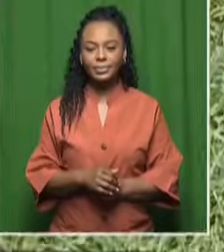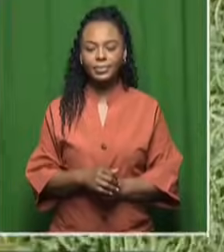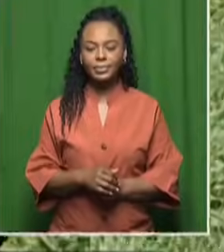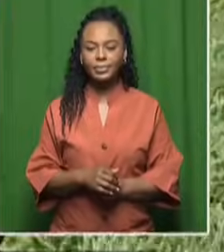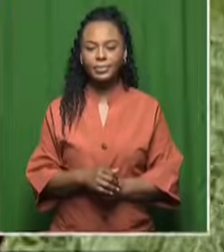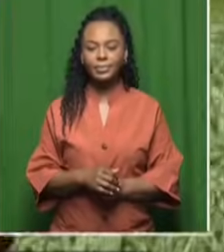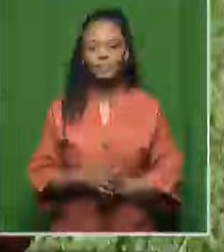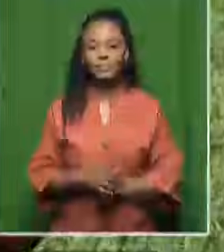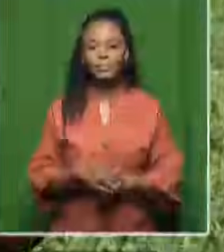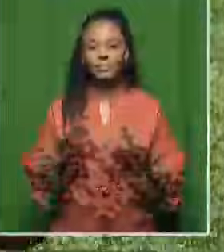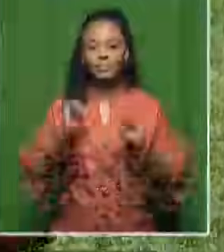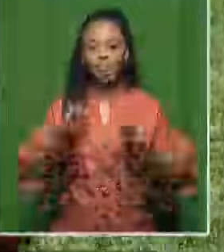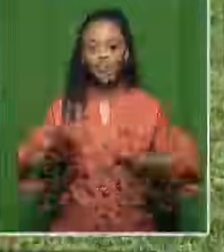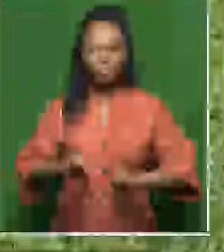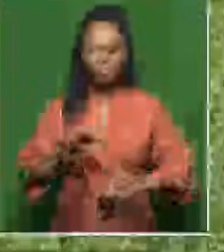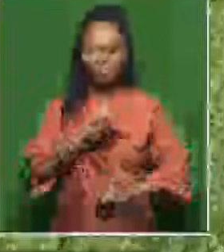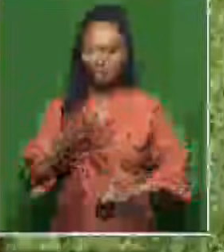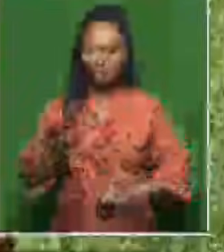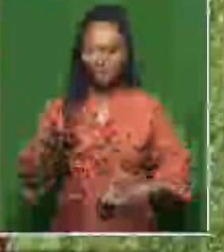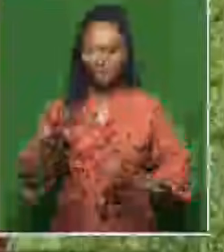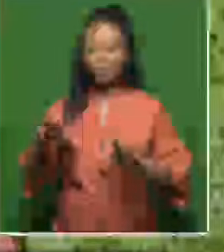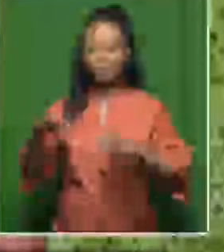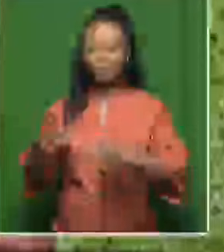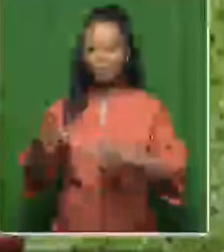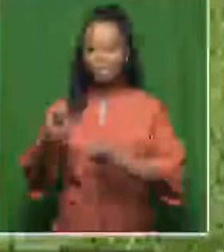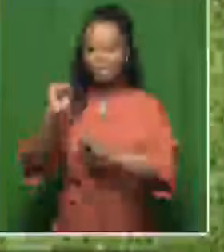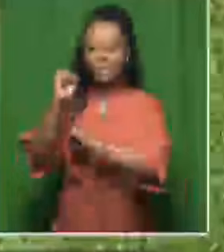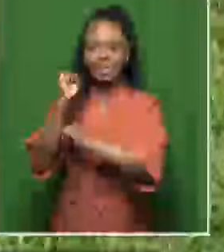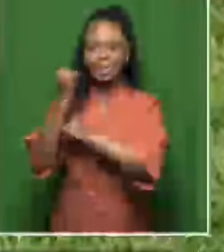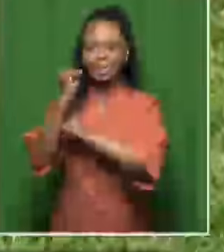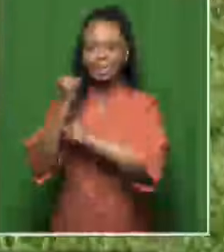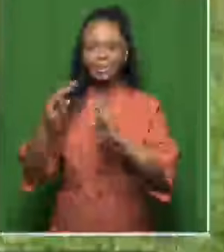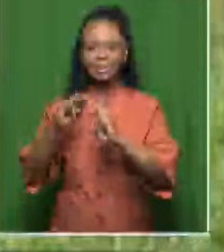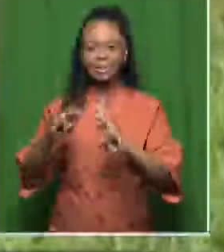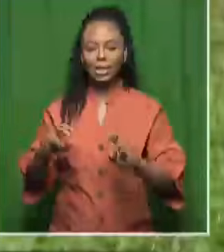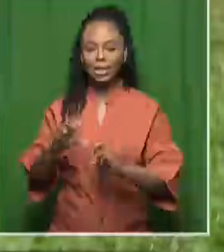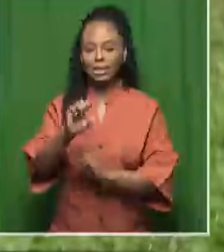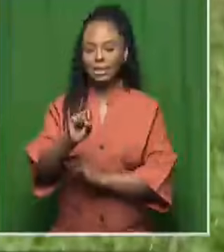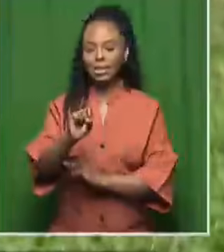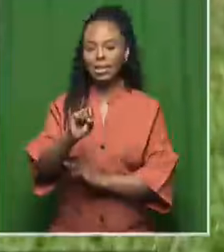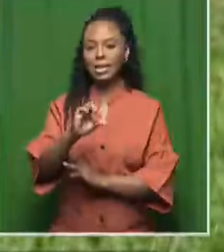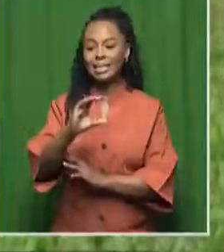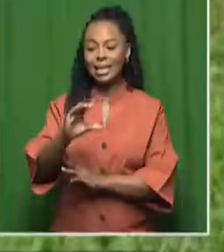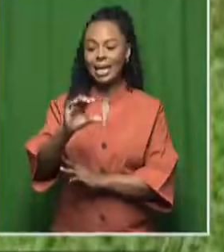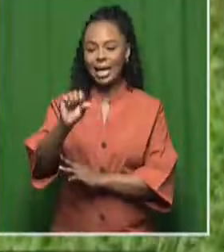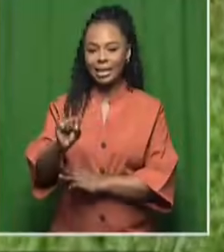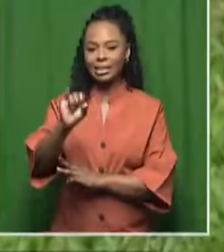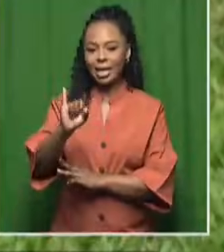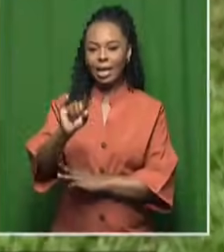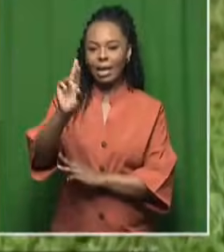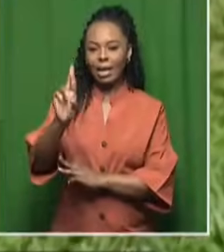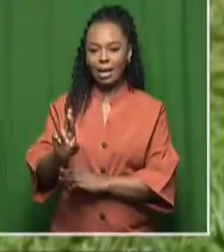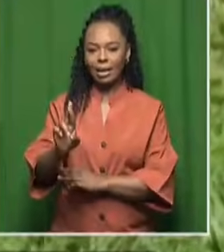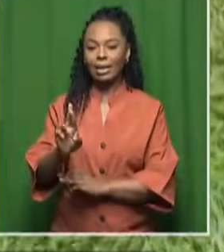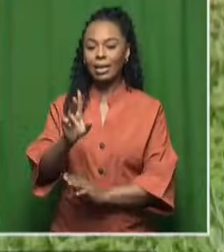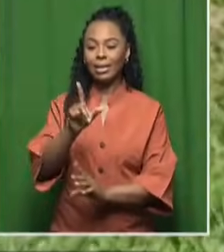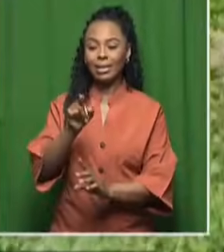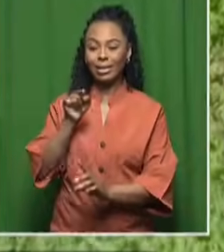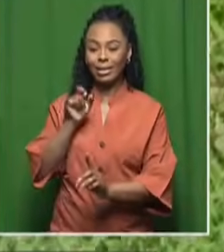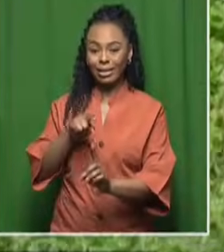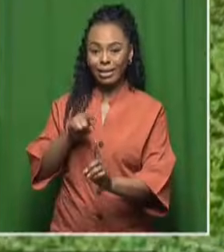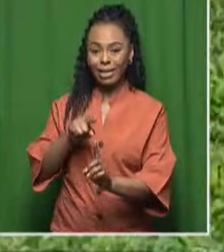Recently approved by the Council of Scientific and Industrial Research, or CSIR, in Pretoria, baobab seed oil is used to help